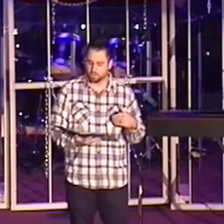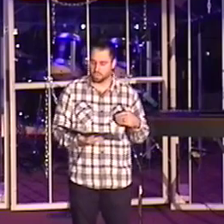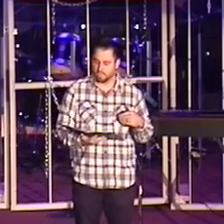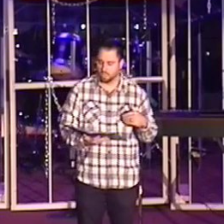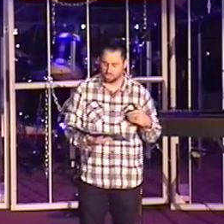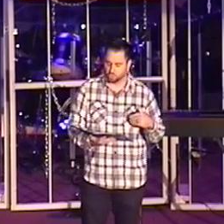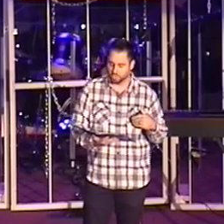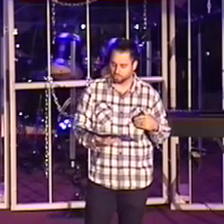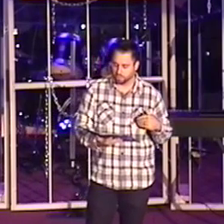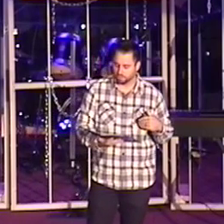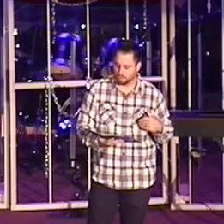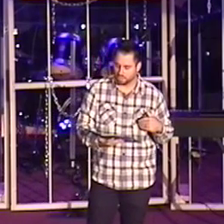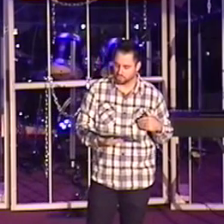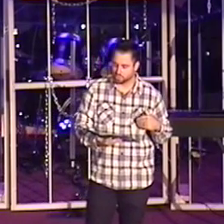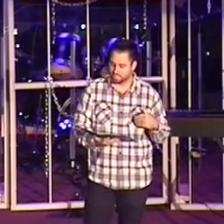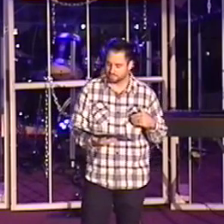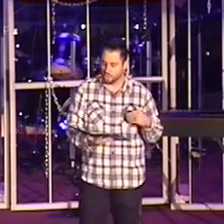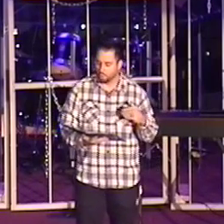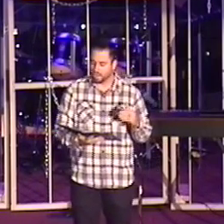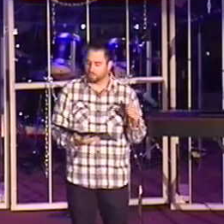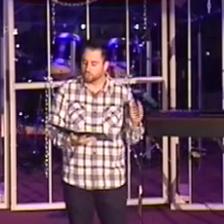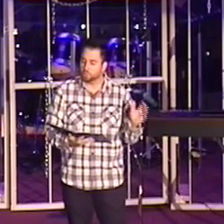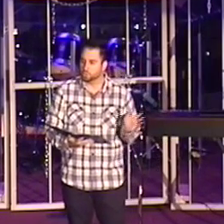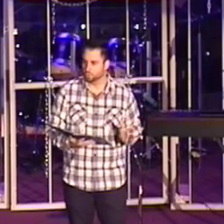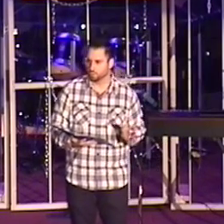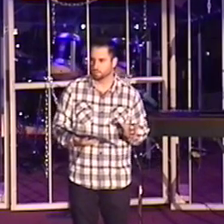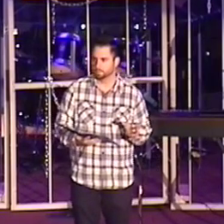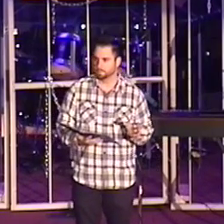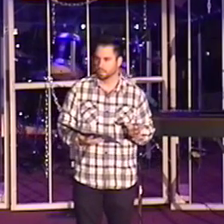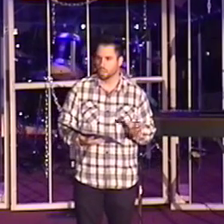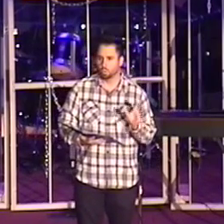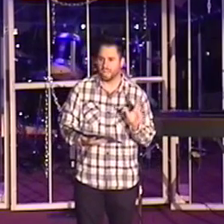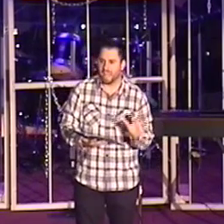verse 23 of Colossians 3, he says,